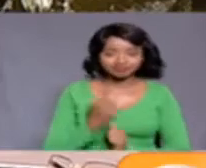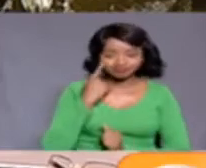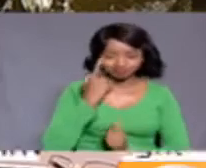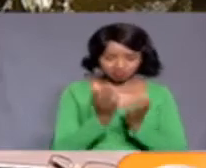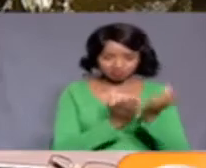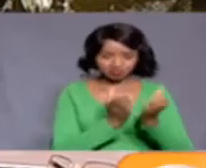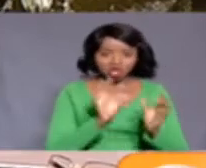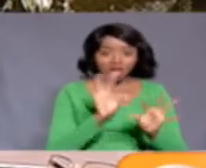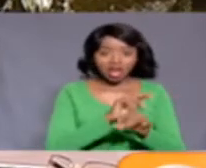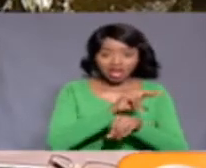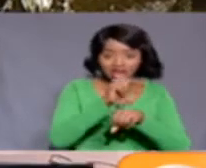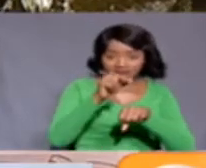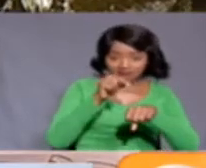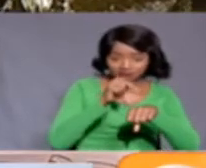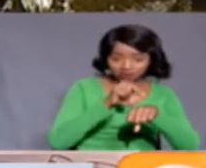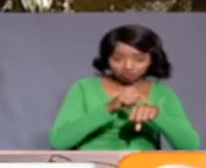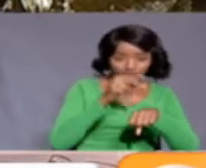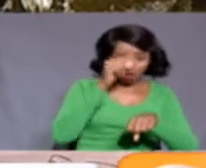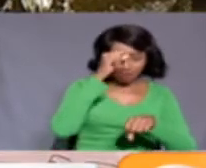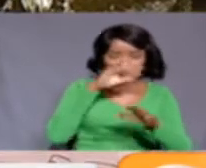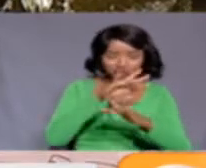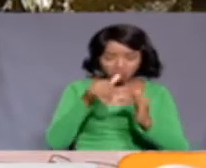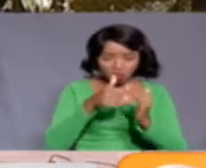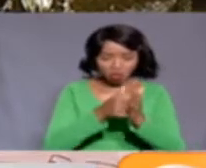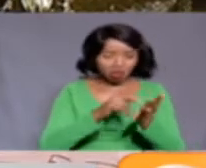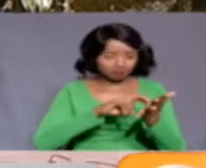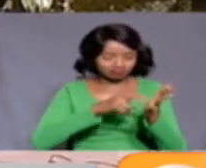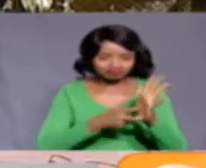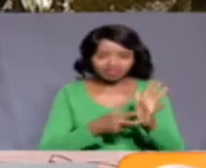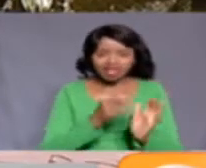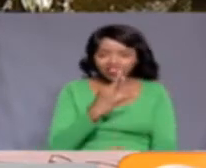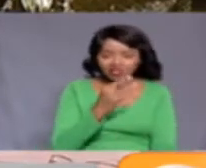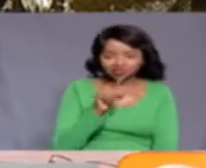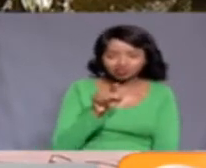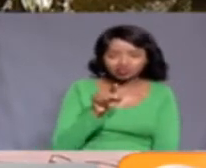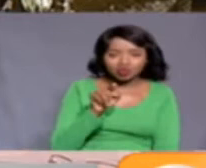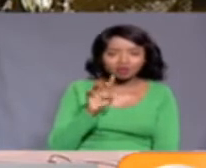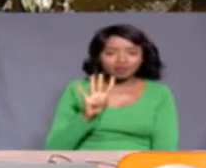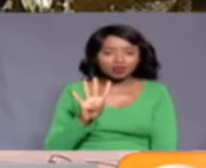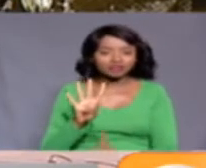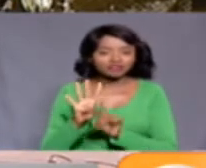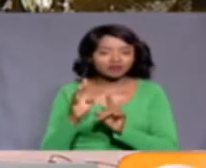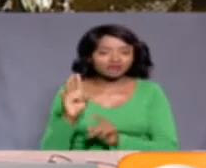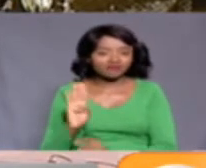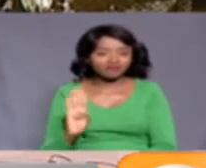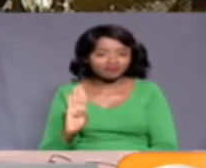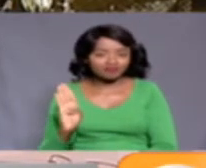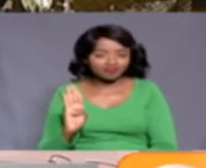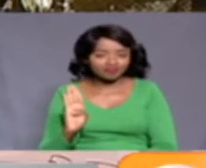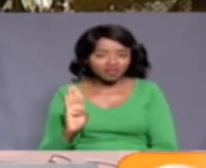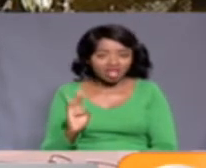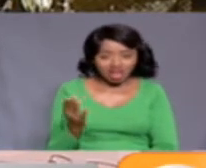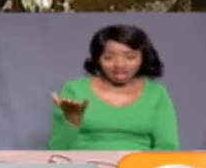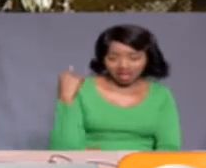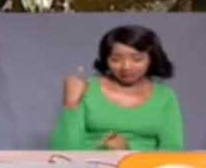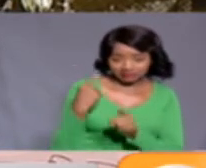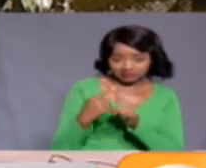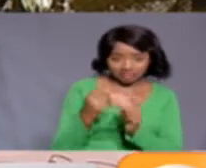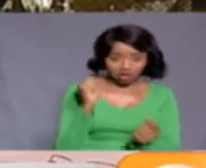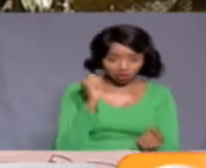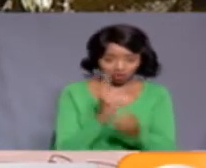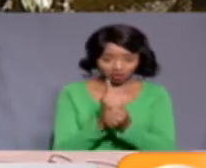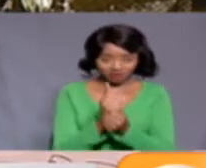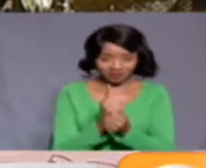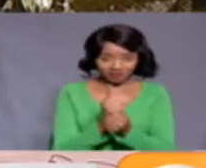The national government owed suppliers and contractors 32.4 billion shillings by November last year. In a report tabled by the